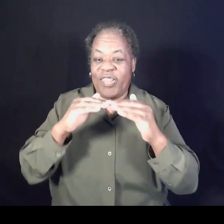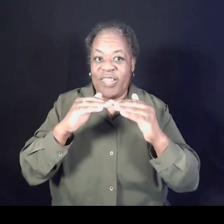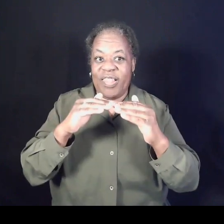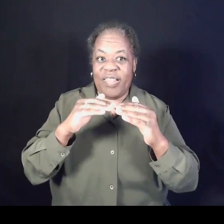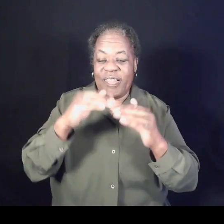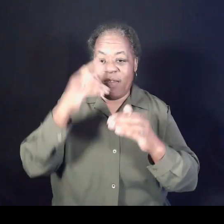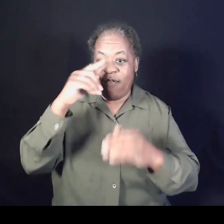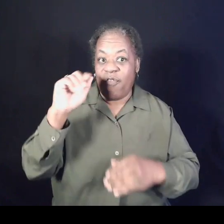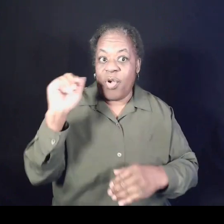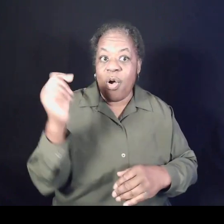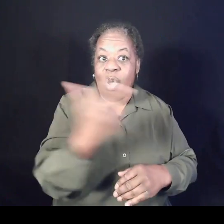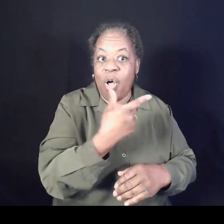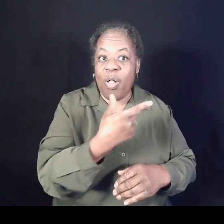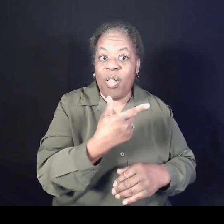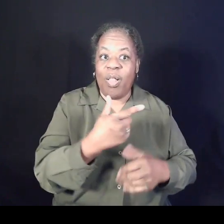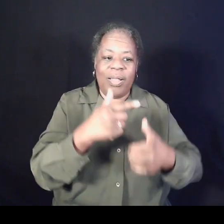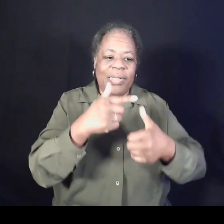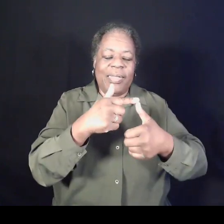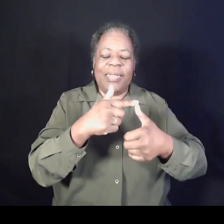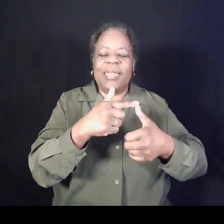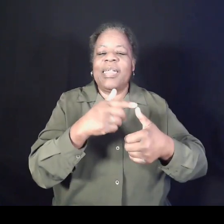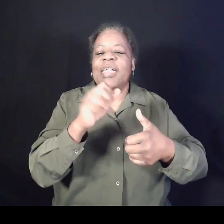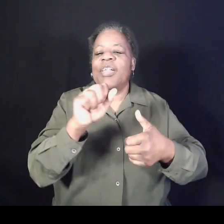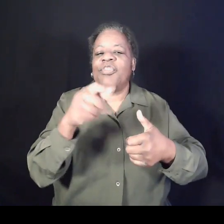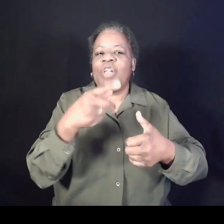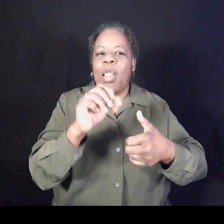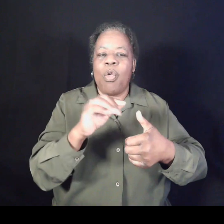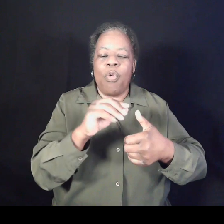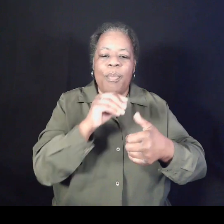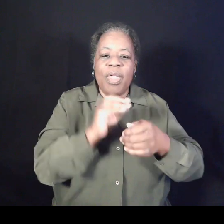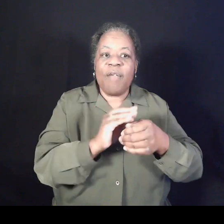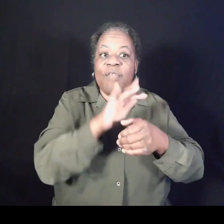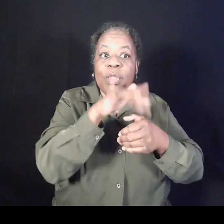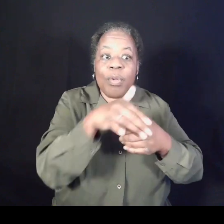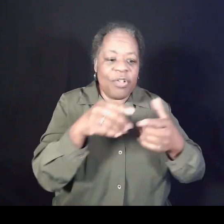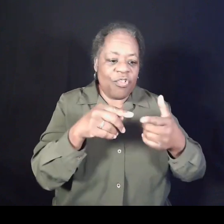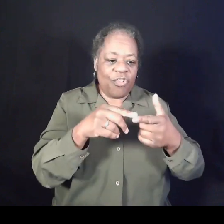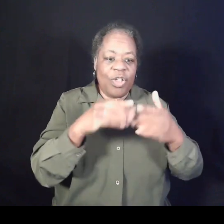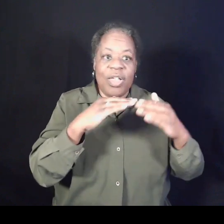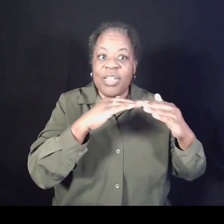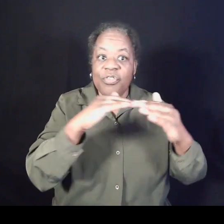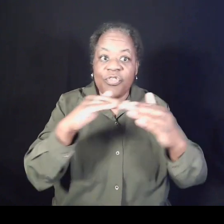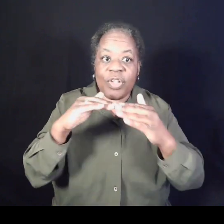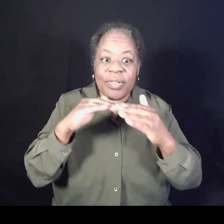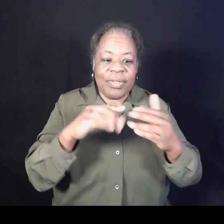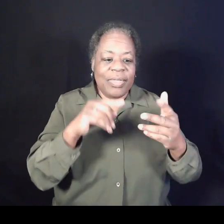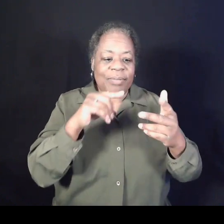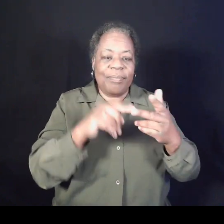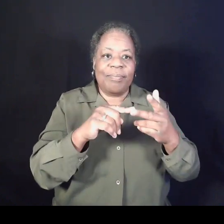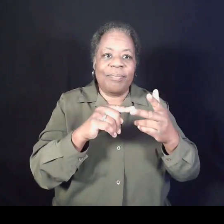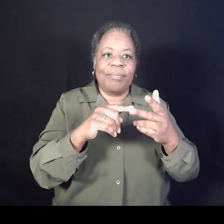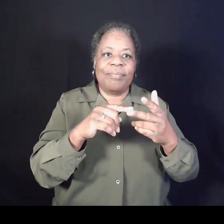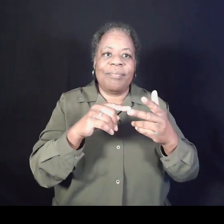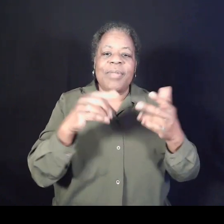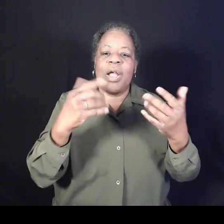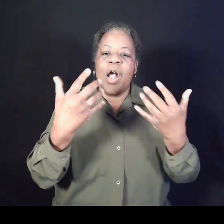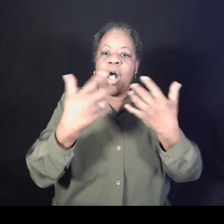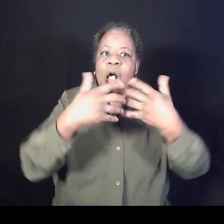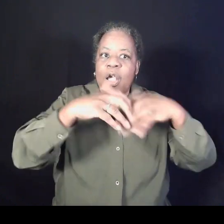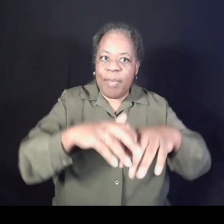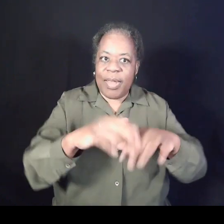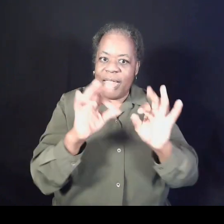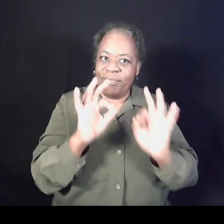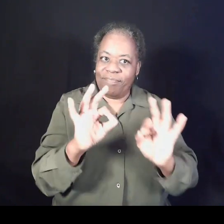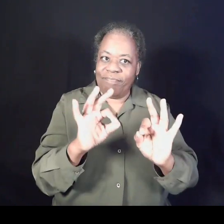So shalom means flourishing and justice. And then thirdly, shalom means harmony. No more war.